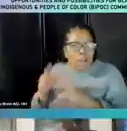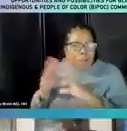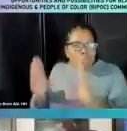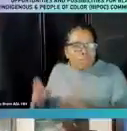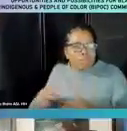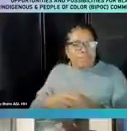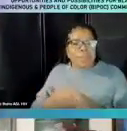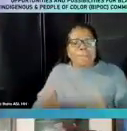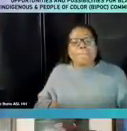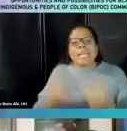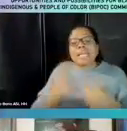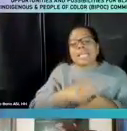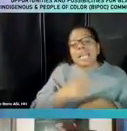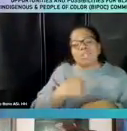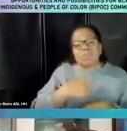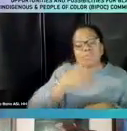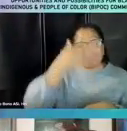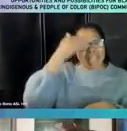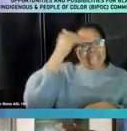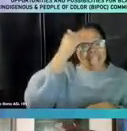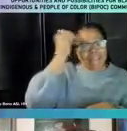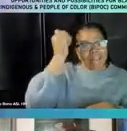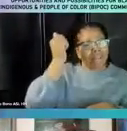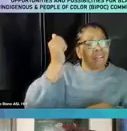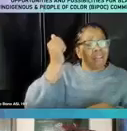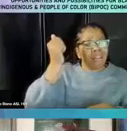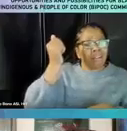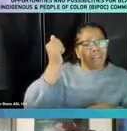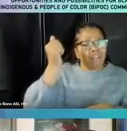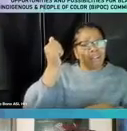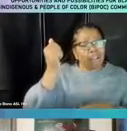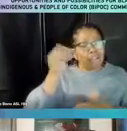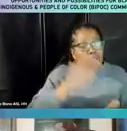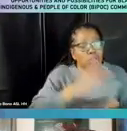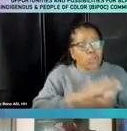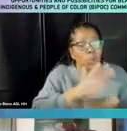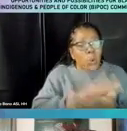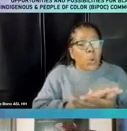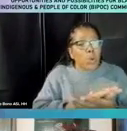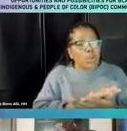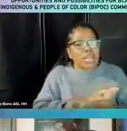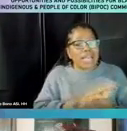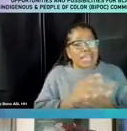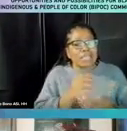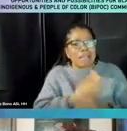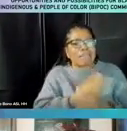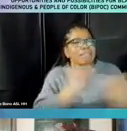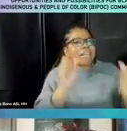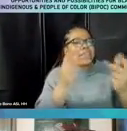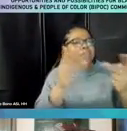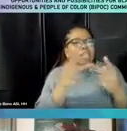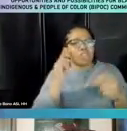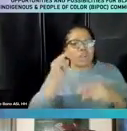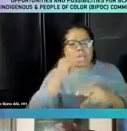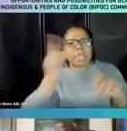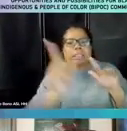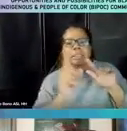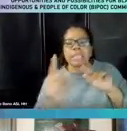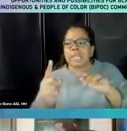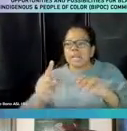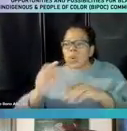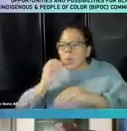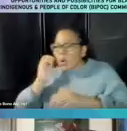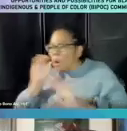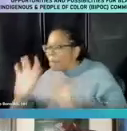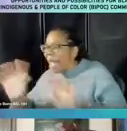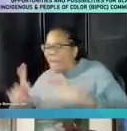it. We forget that sometimes school is an escape for kids. And so they're going